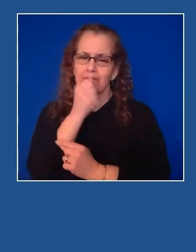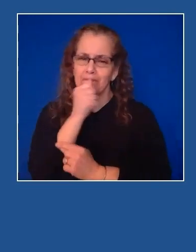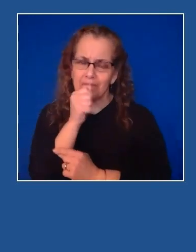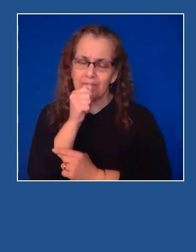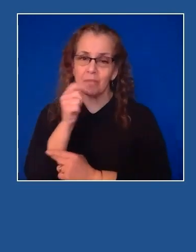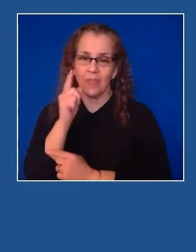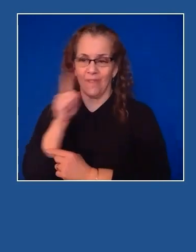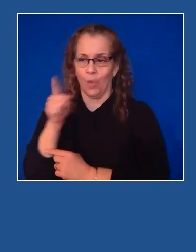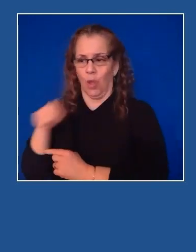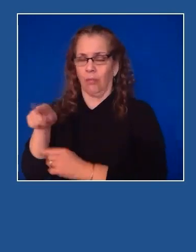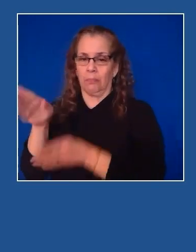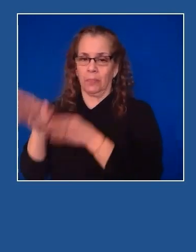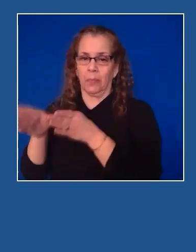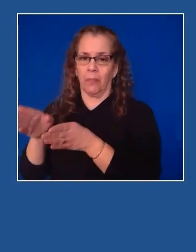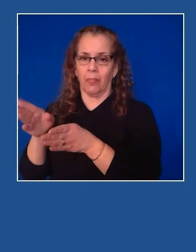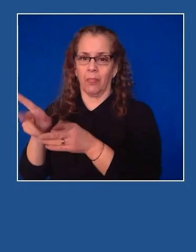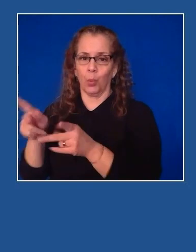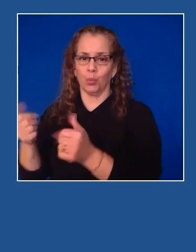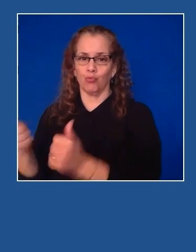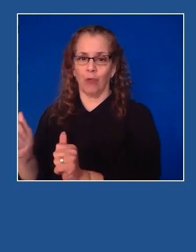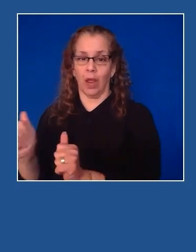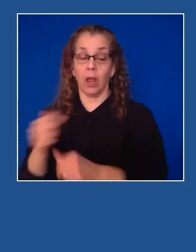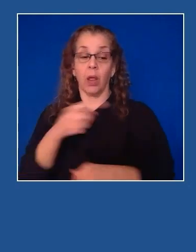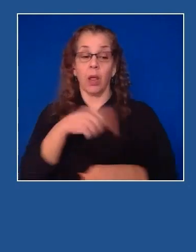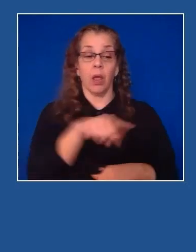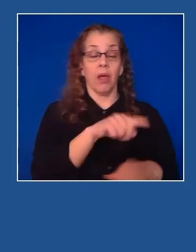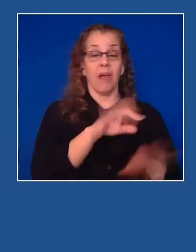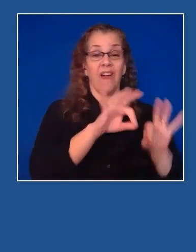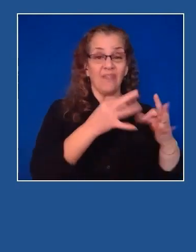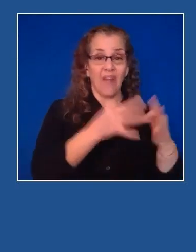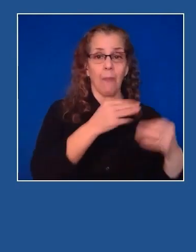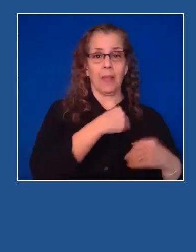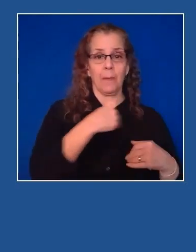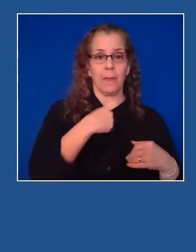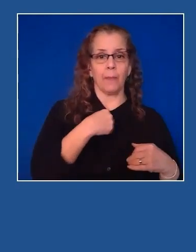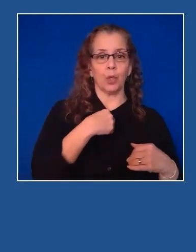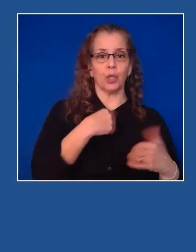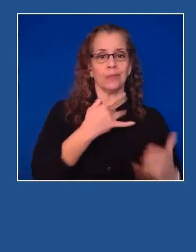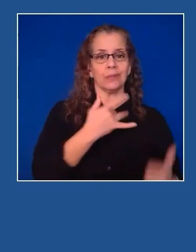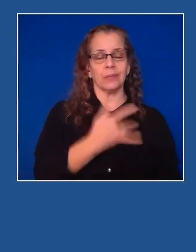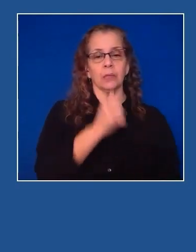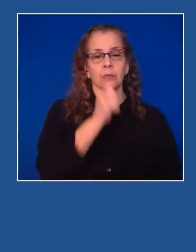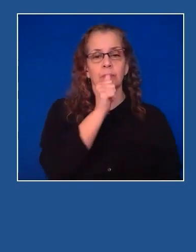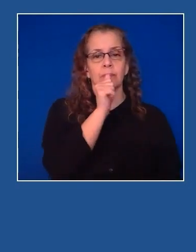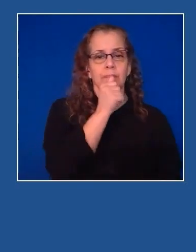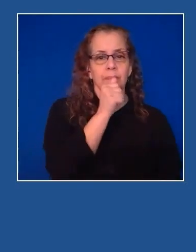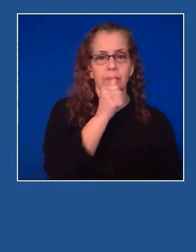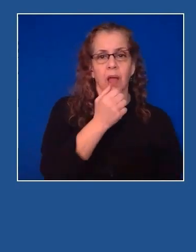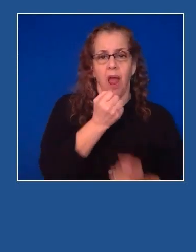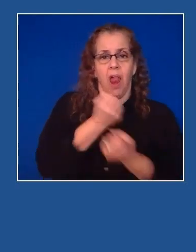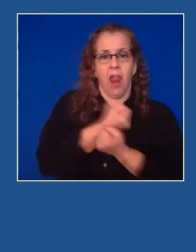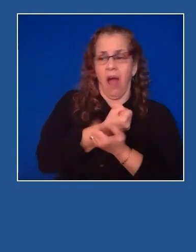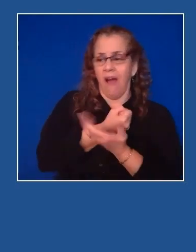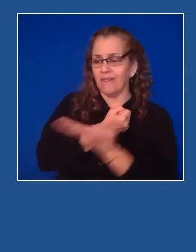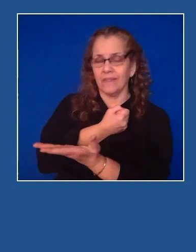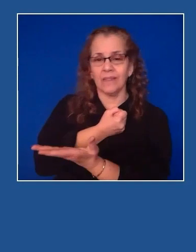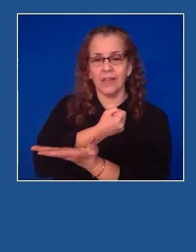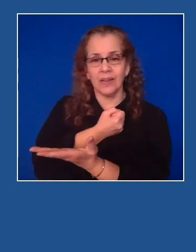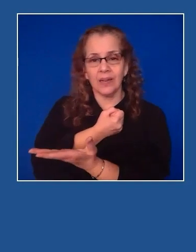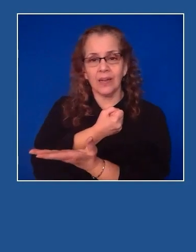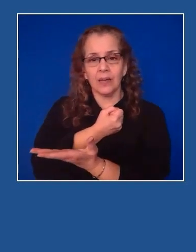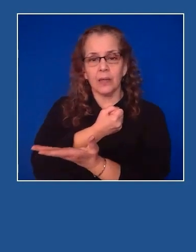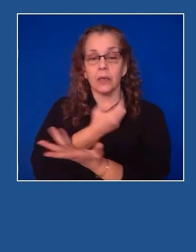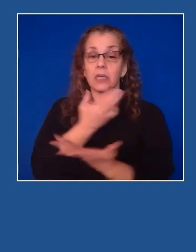members and other people who love them often suffer along with them. And this suffering can take similar forms.